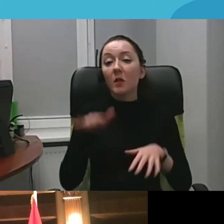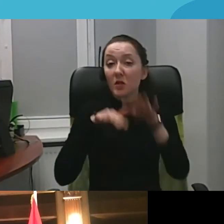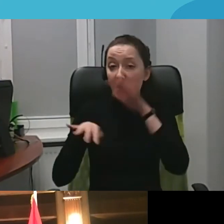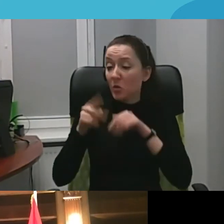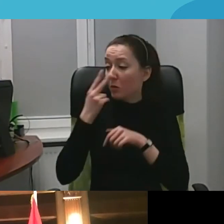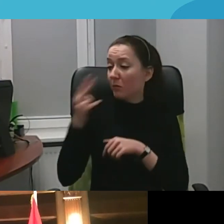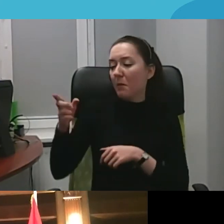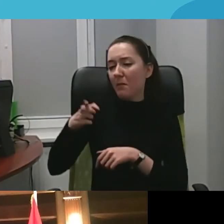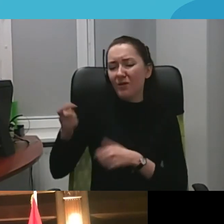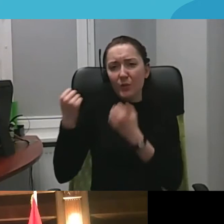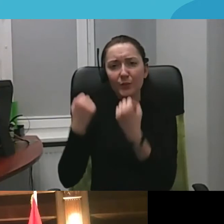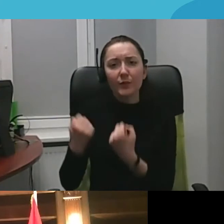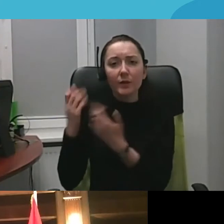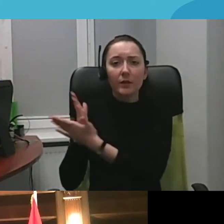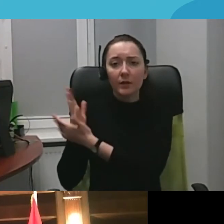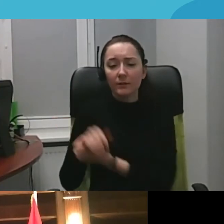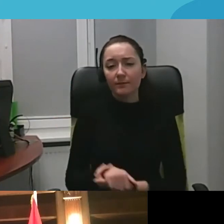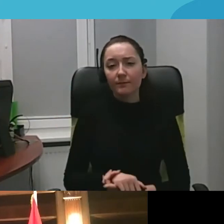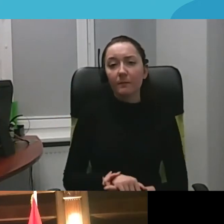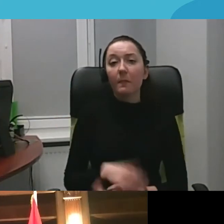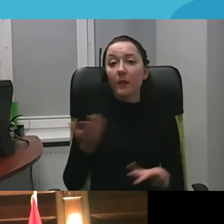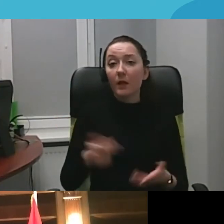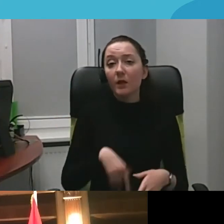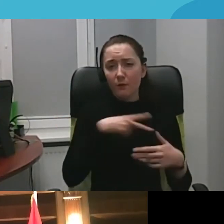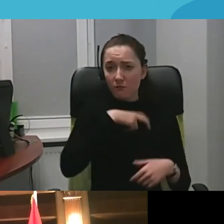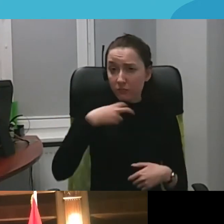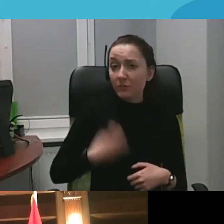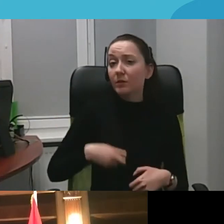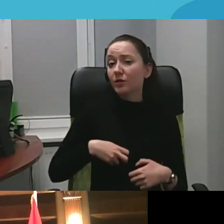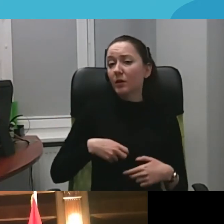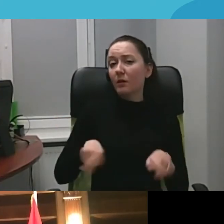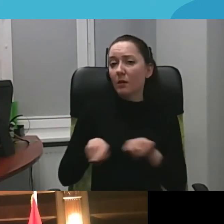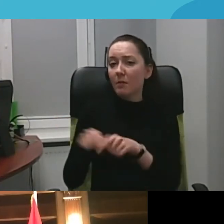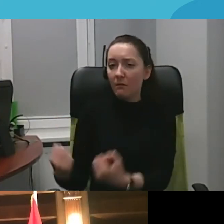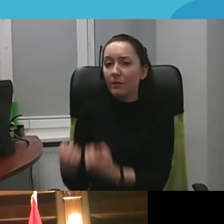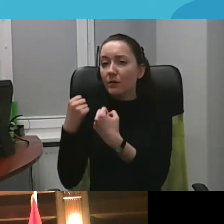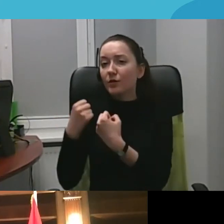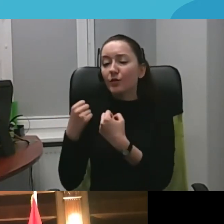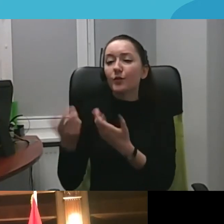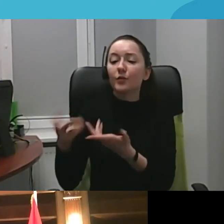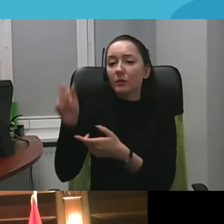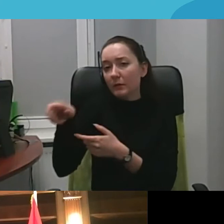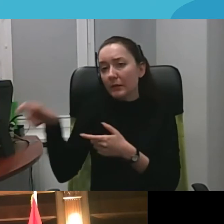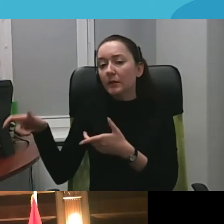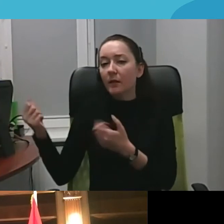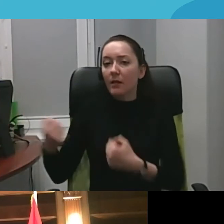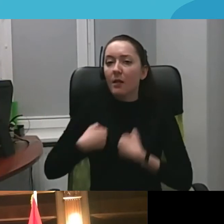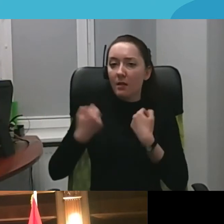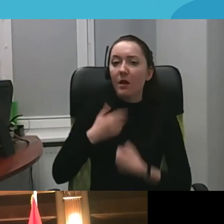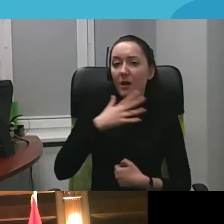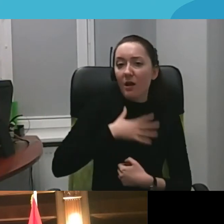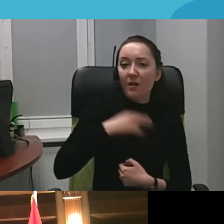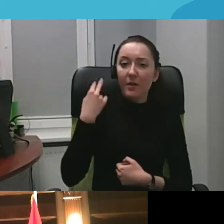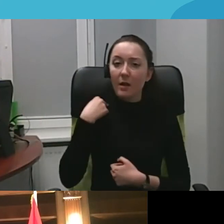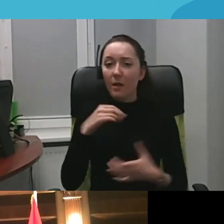Moreover, as demonstration of our commitment to the dignity and fundamental freedom of the Belarusian people, Canada and the UK were the first to sanction